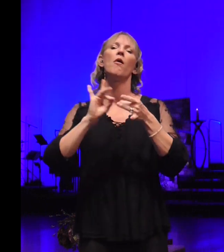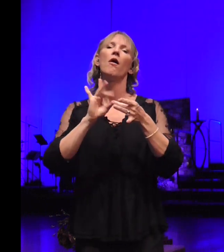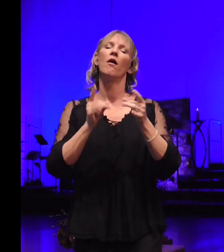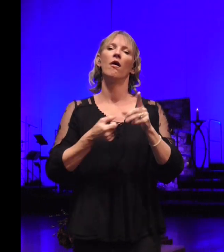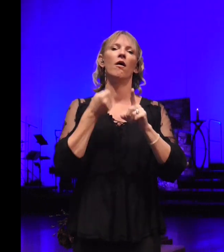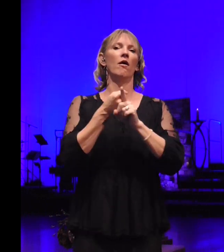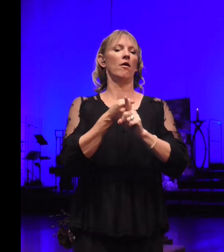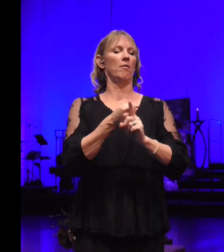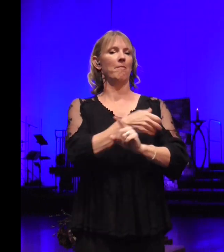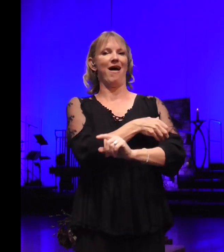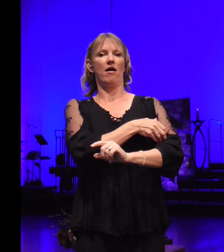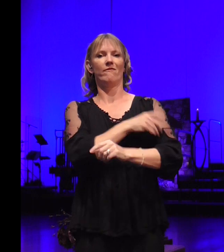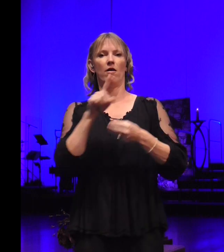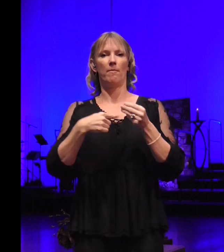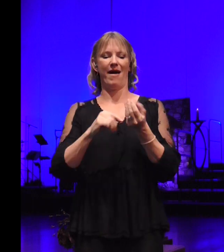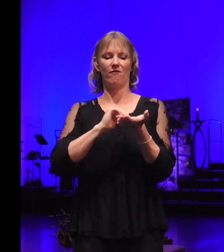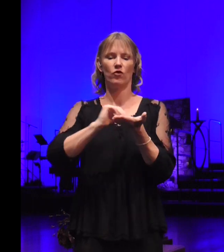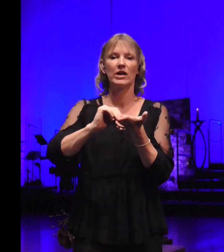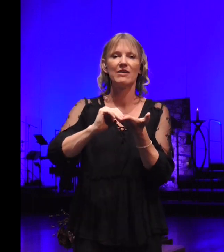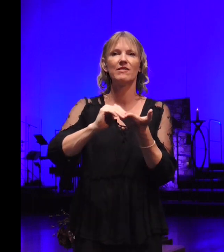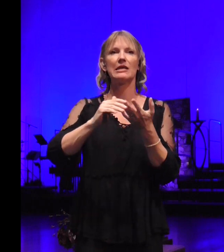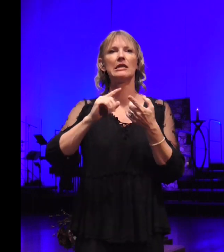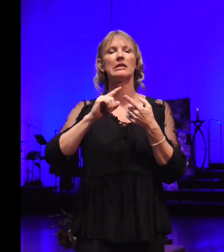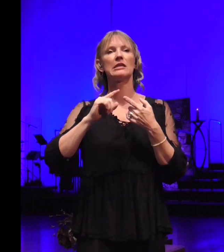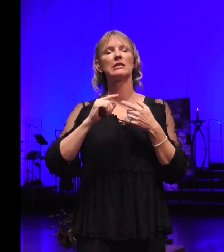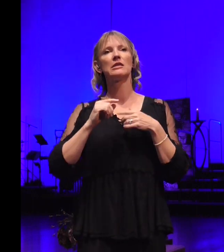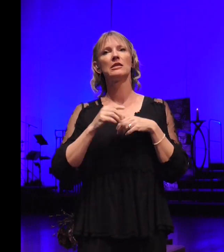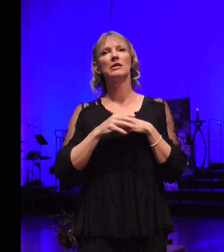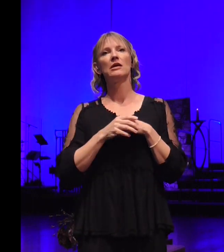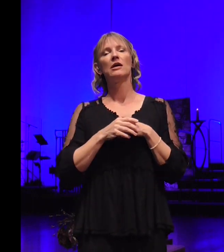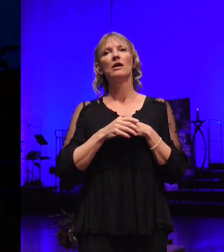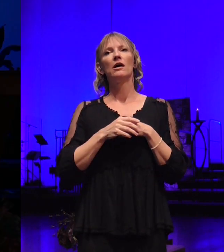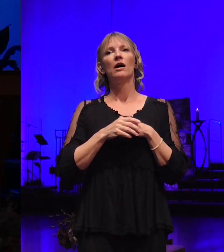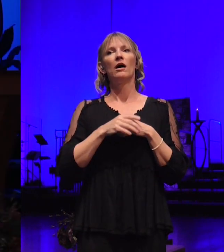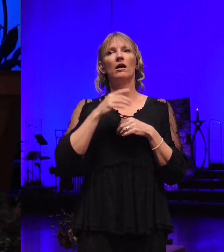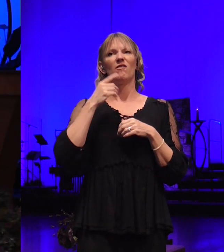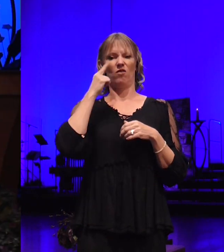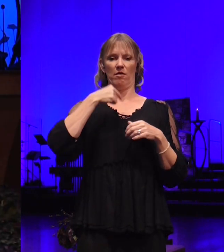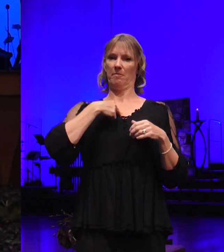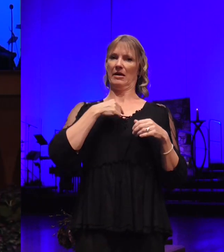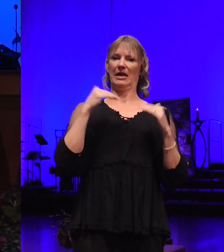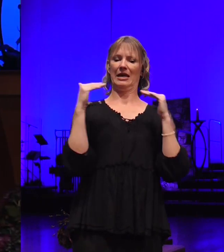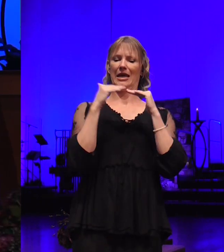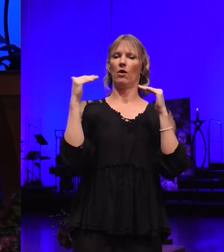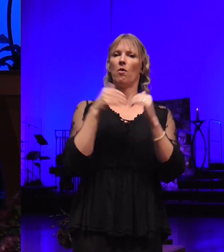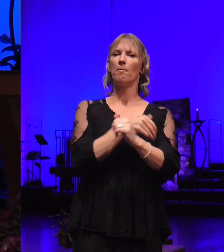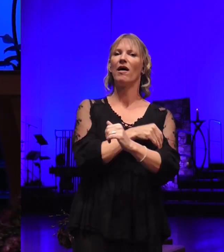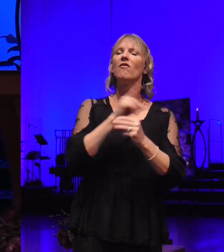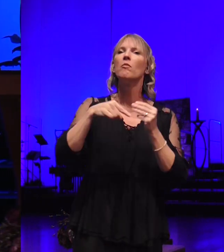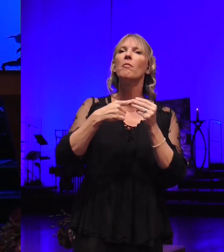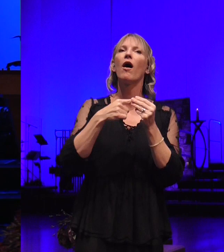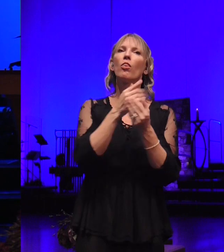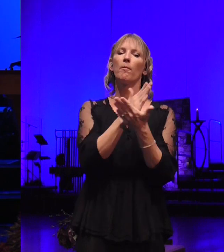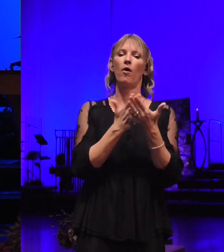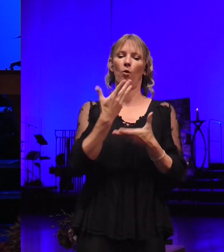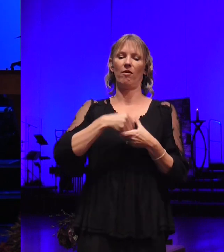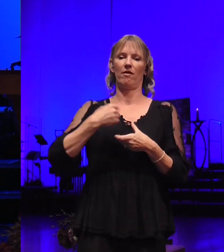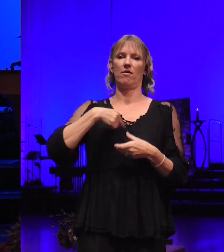about forgiveness and redemption, to me it's just as powerful about that part of us